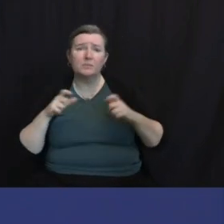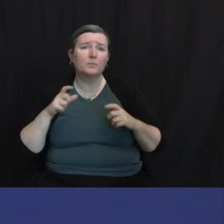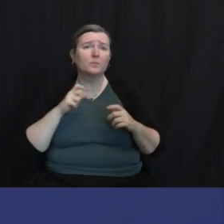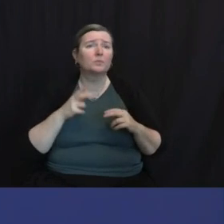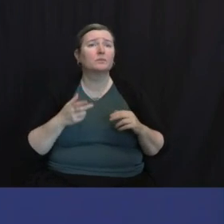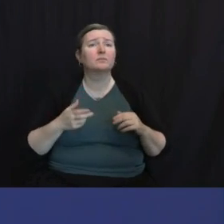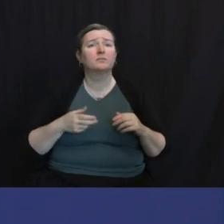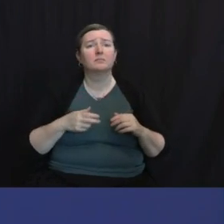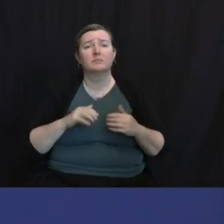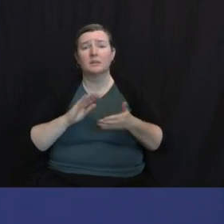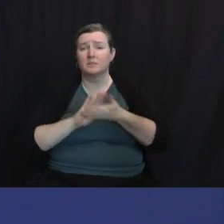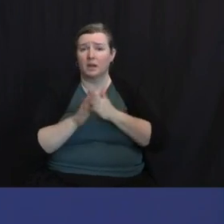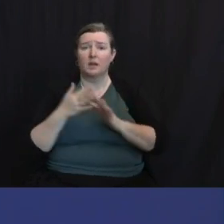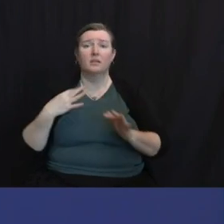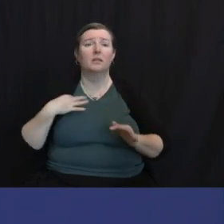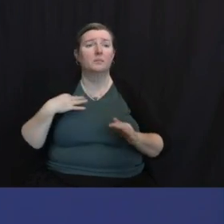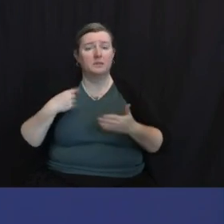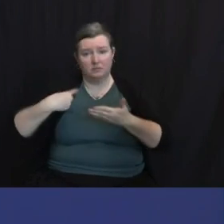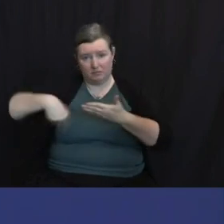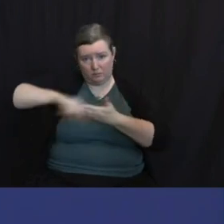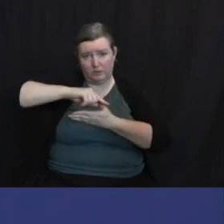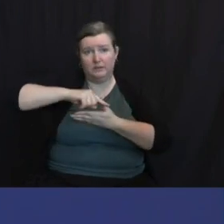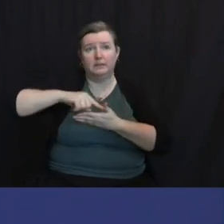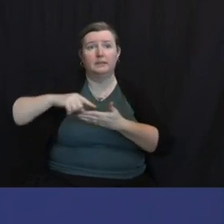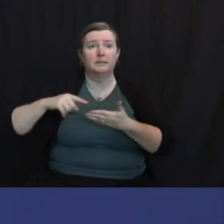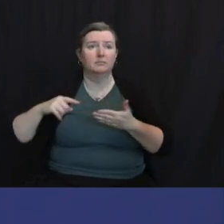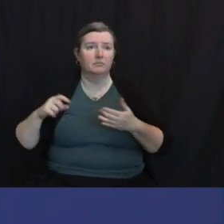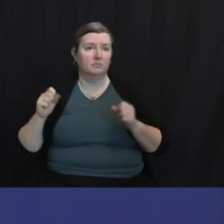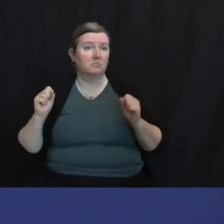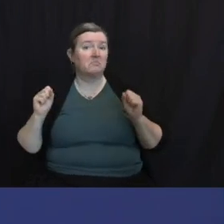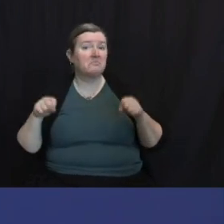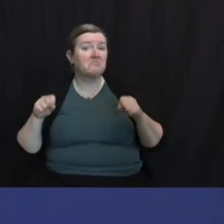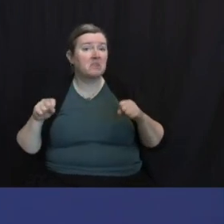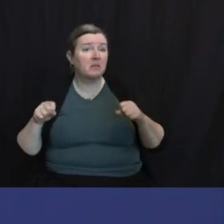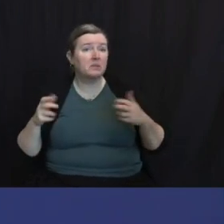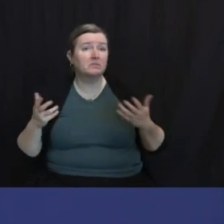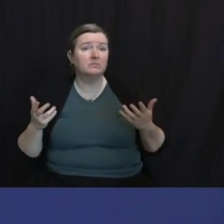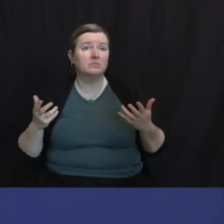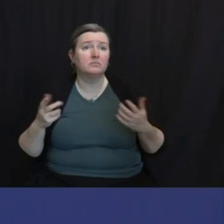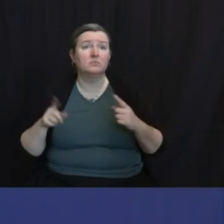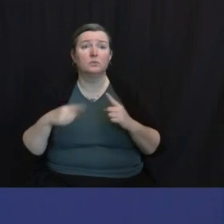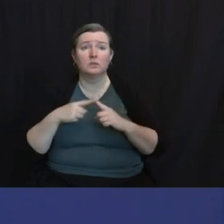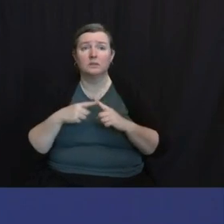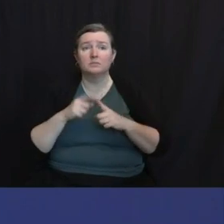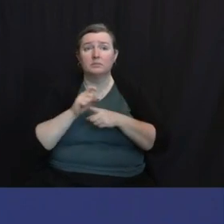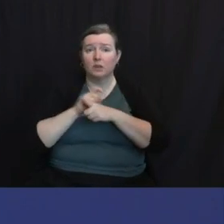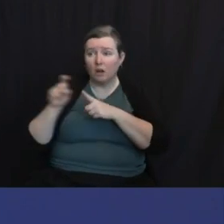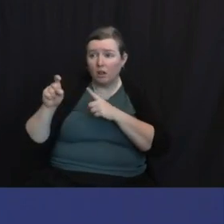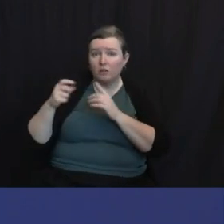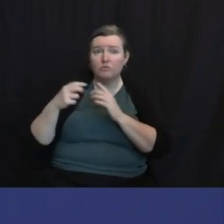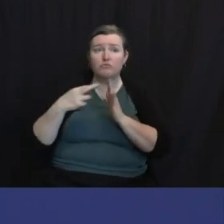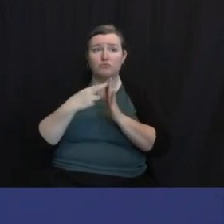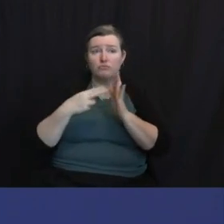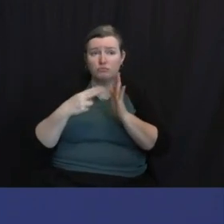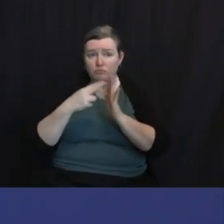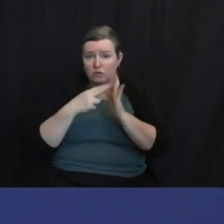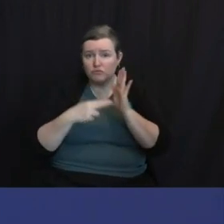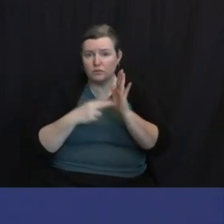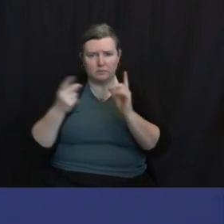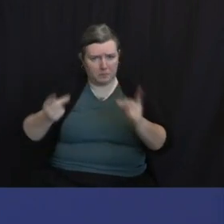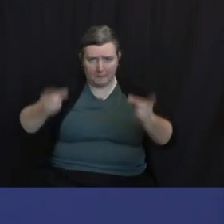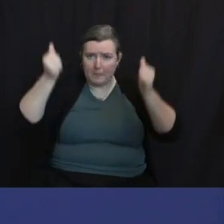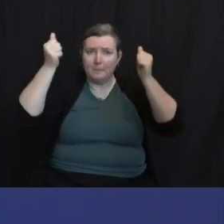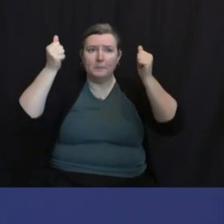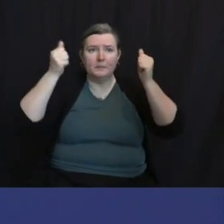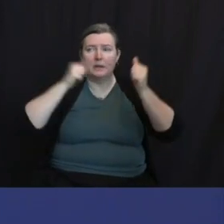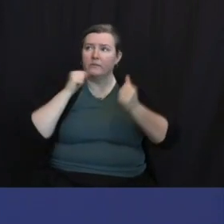week, I would just say it is quite possible you'll get your appointments a lot faster from the 29th to your appointment